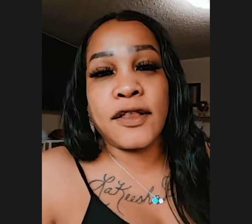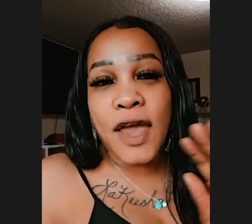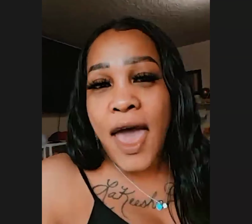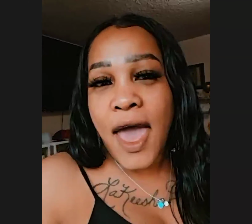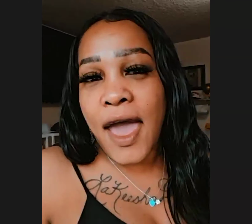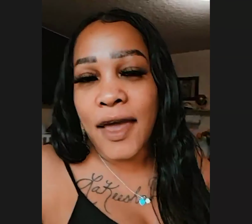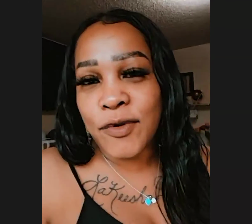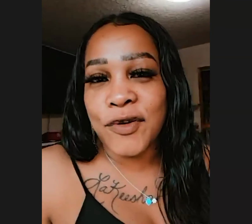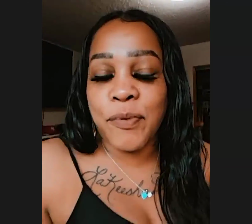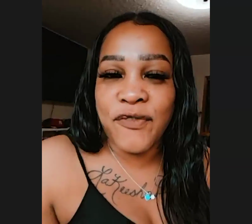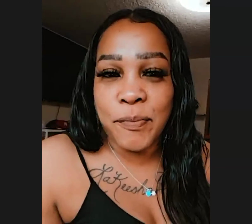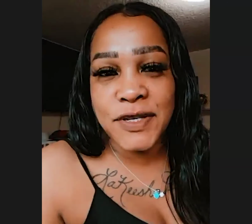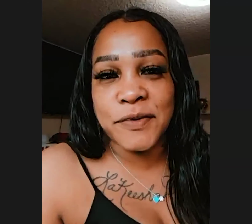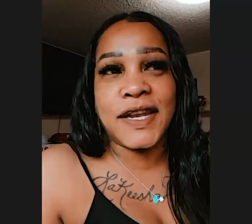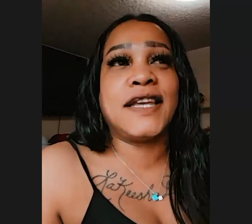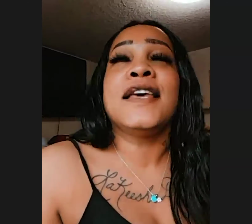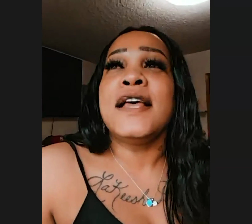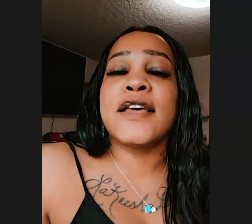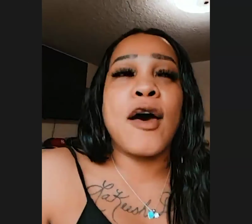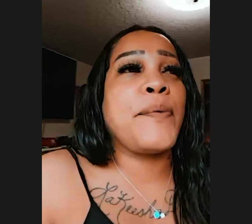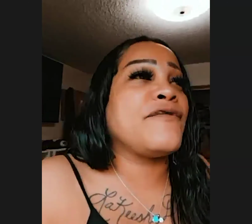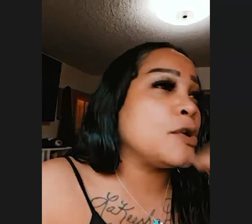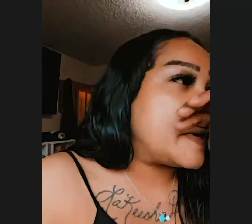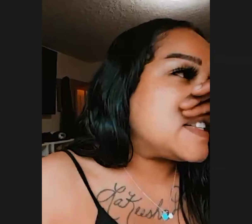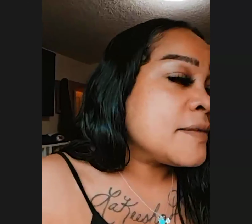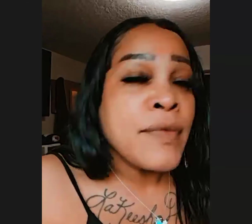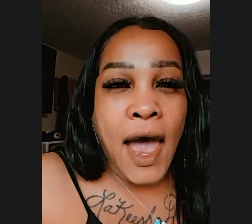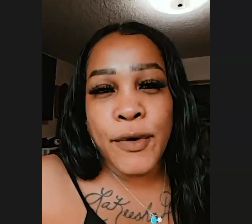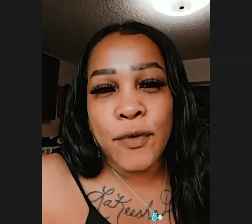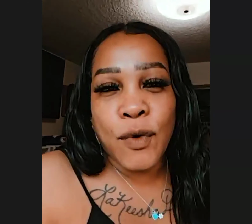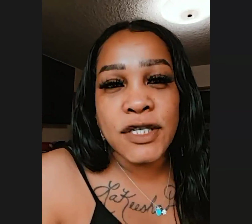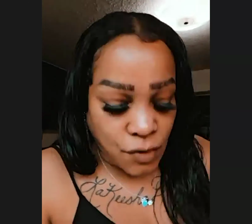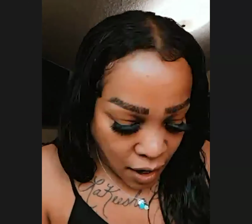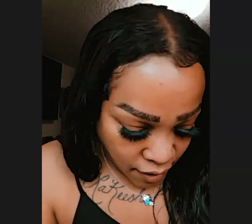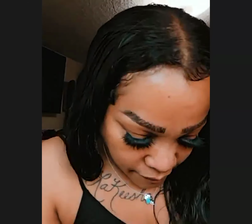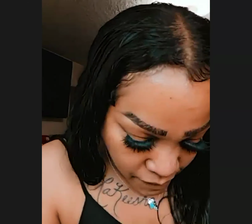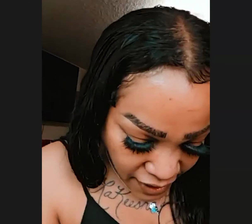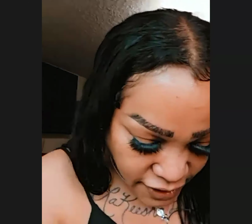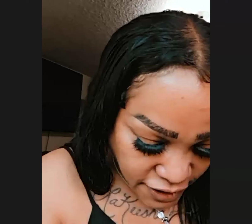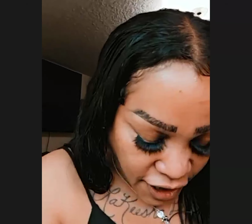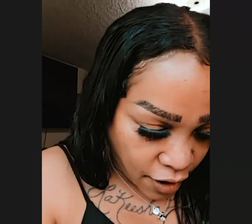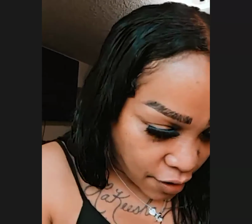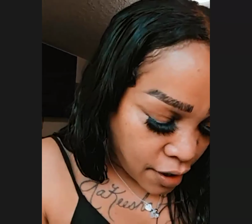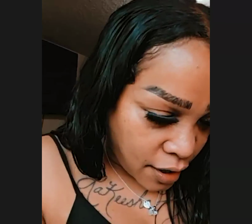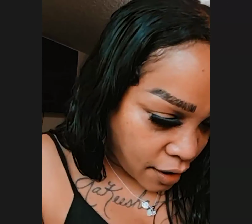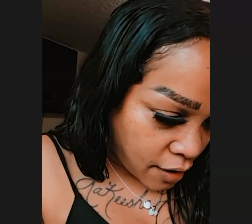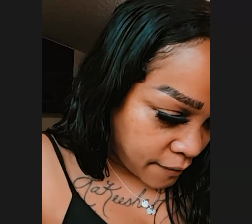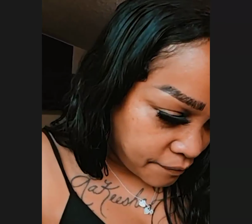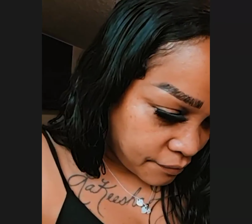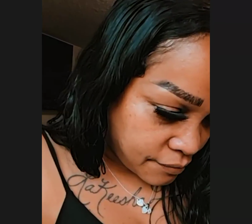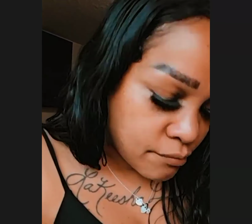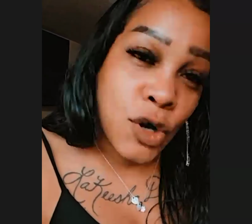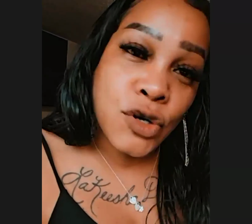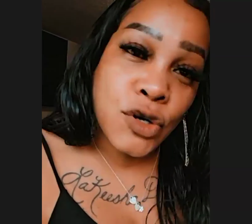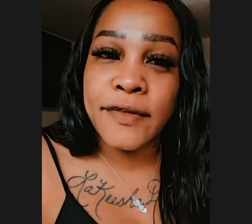are things they're like, yay, you're the perfect person we need to help influence how we want to make this care